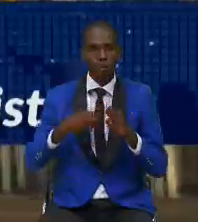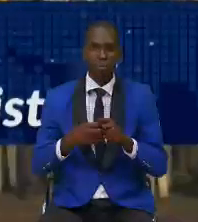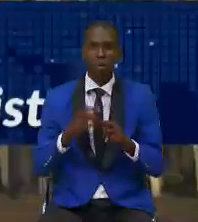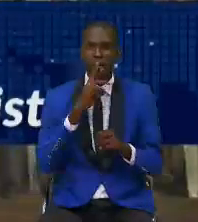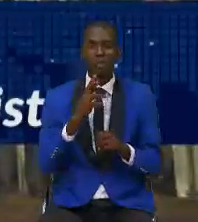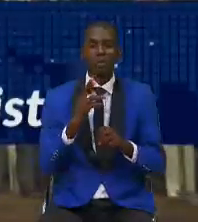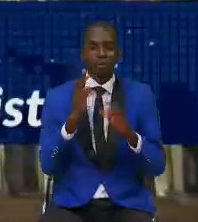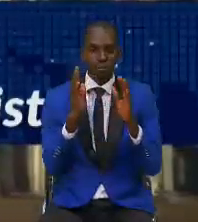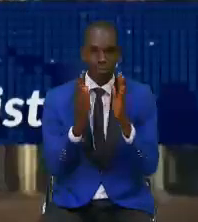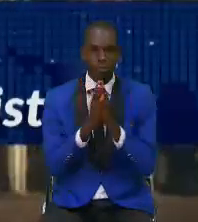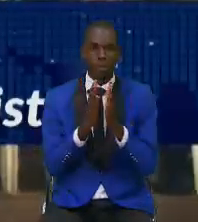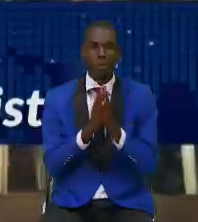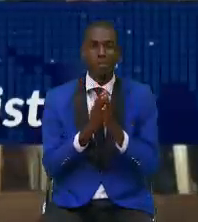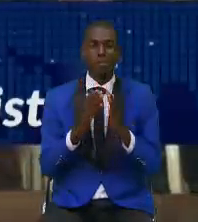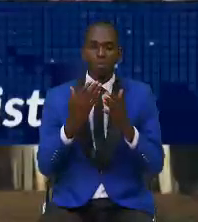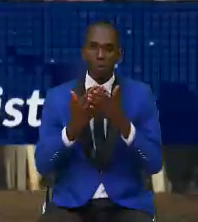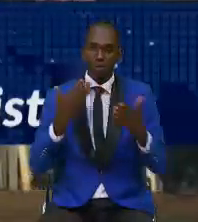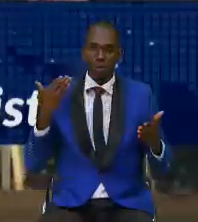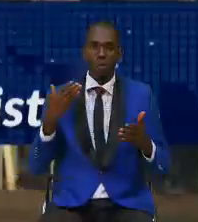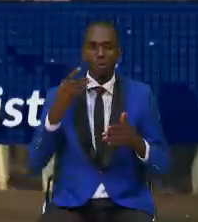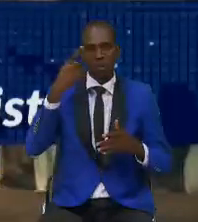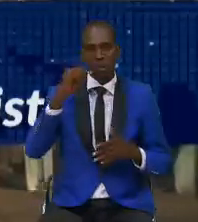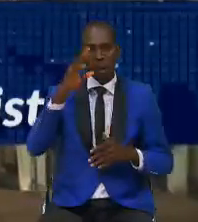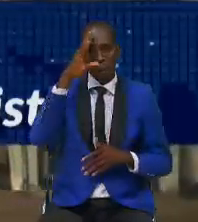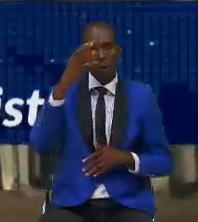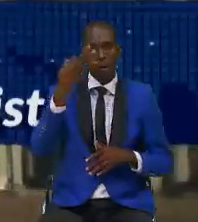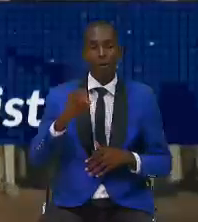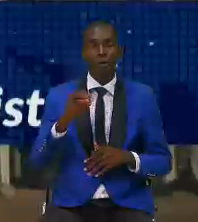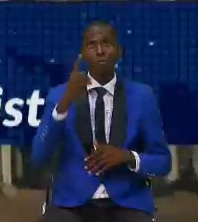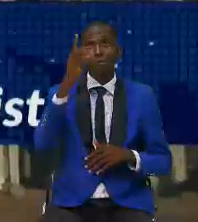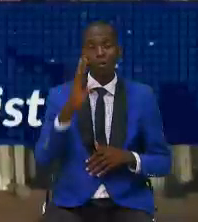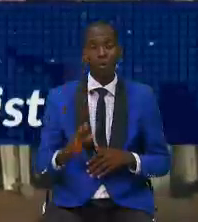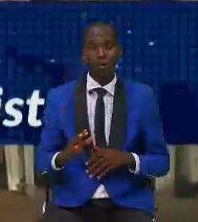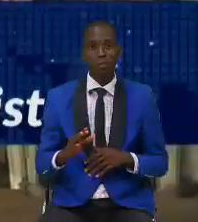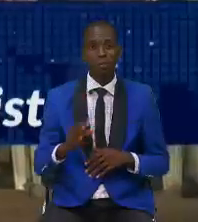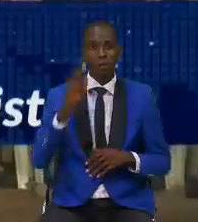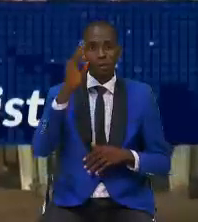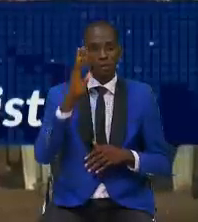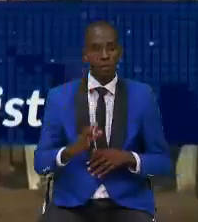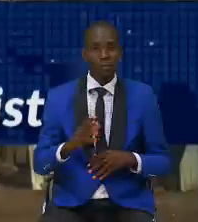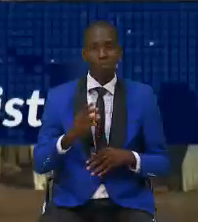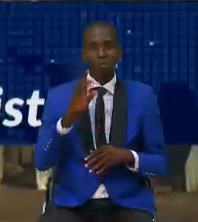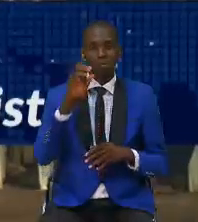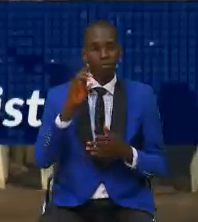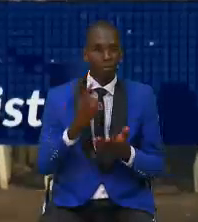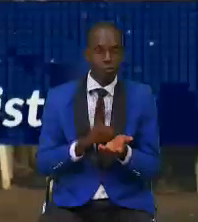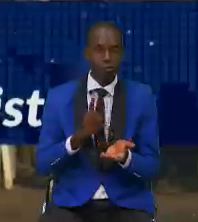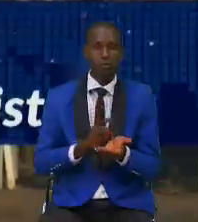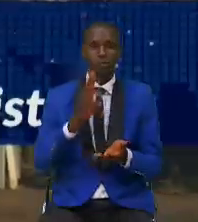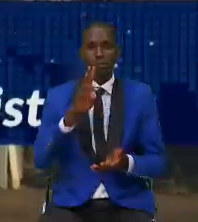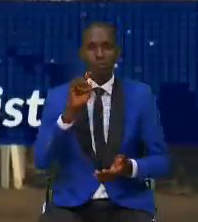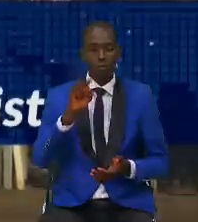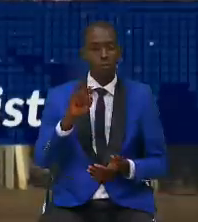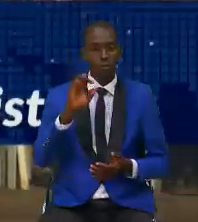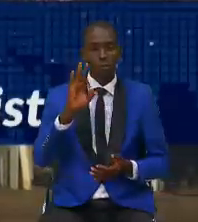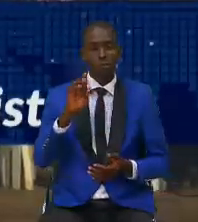If you are connected online, stay connected. Miracle prayer is coming shortly through the man of God. Divine